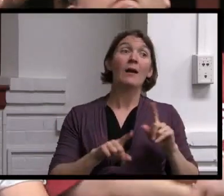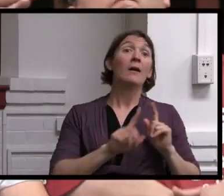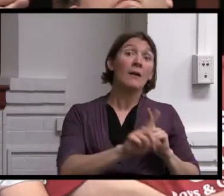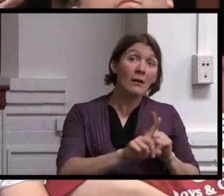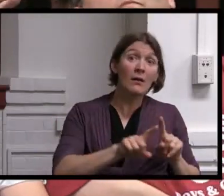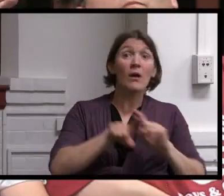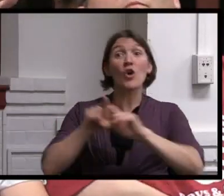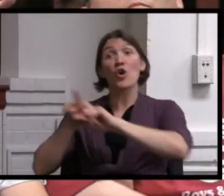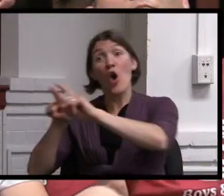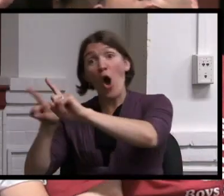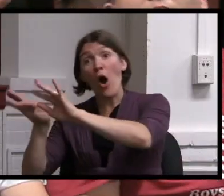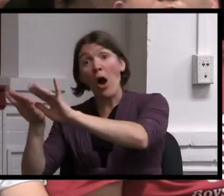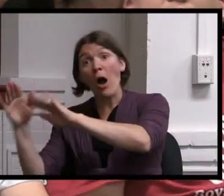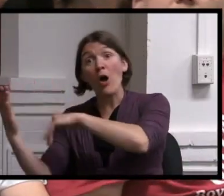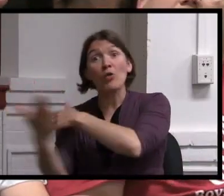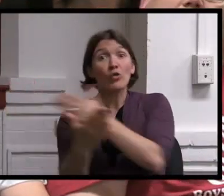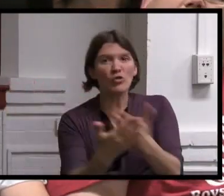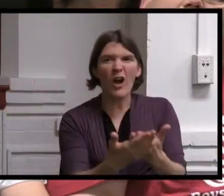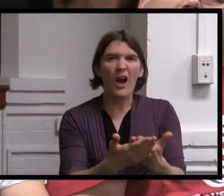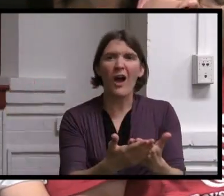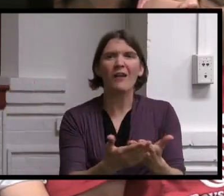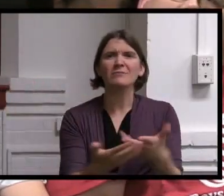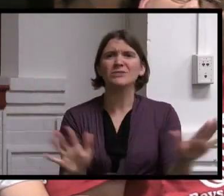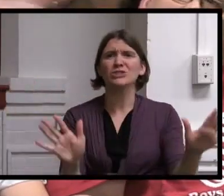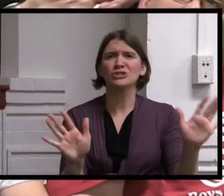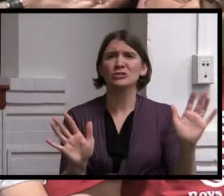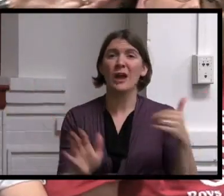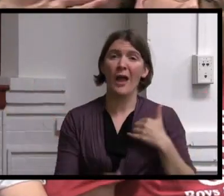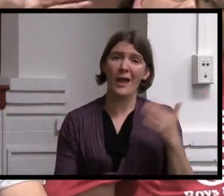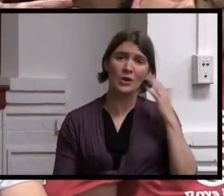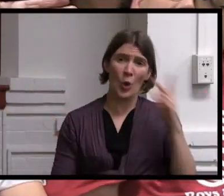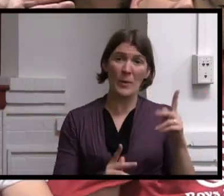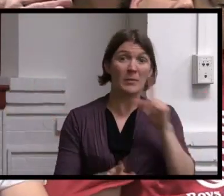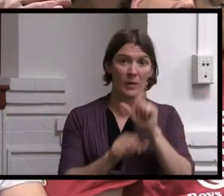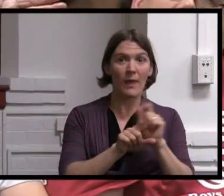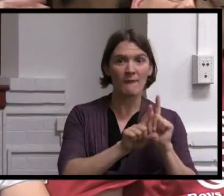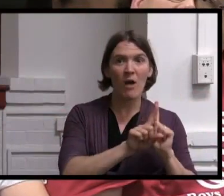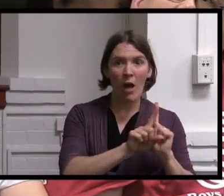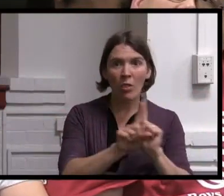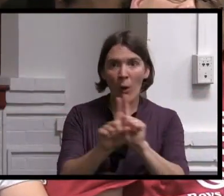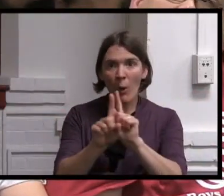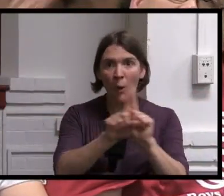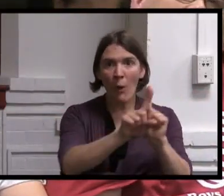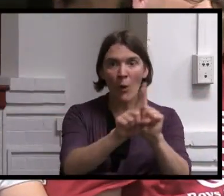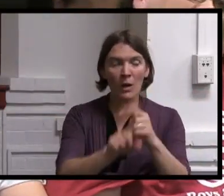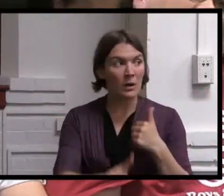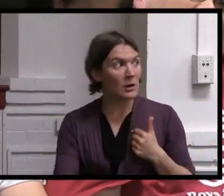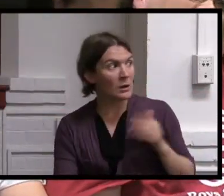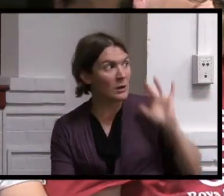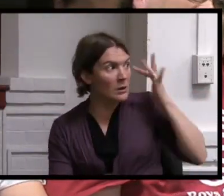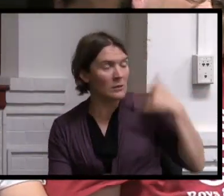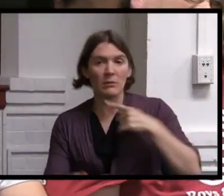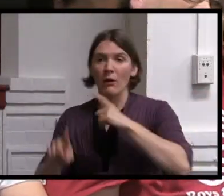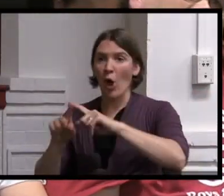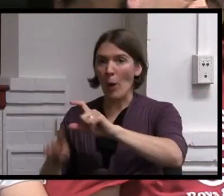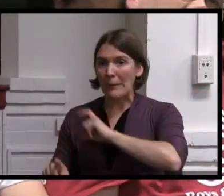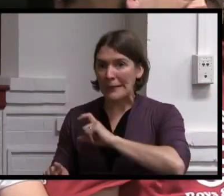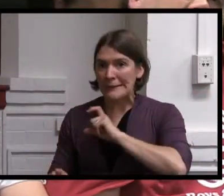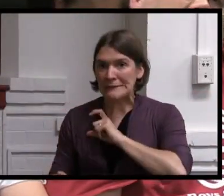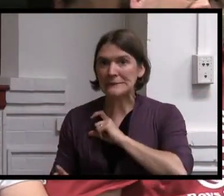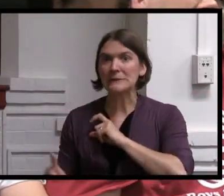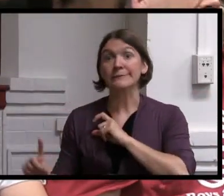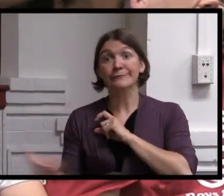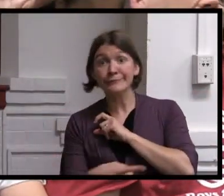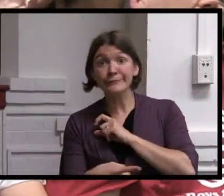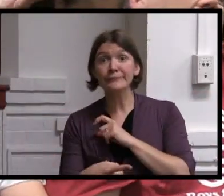because I know some of the people, and they really follow you. And so I call the police department, I call dispatch, and